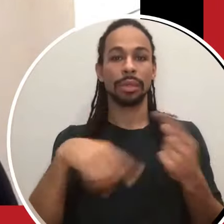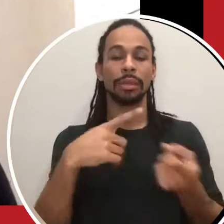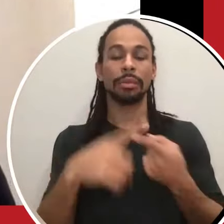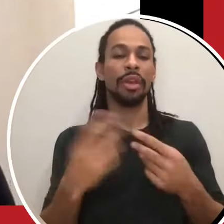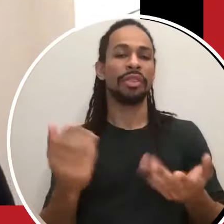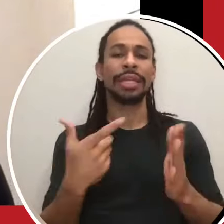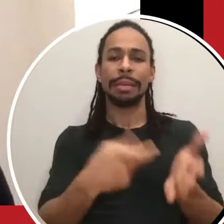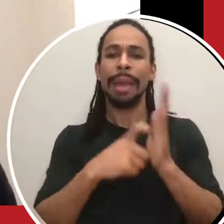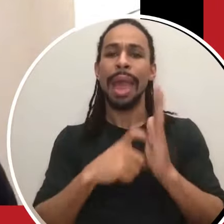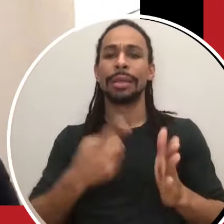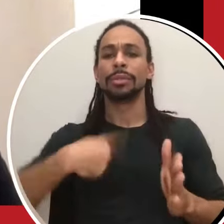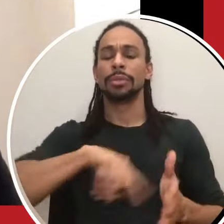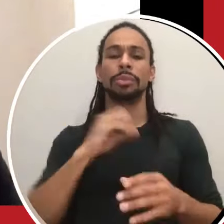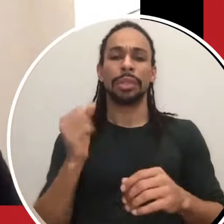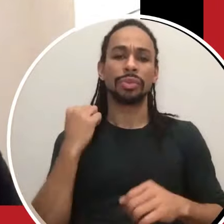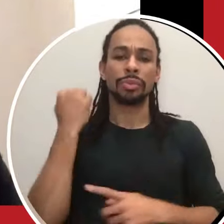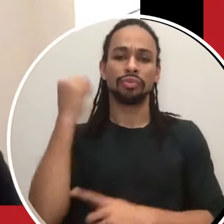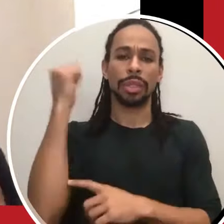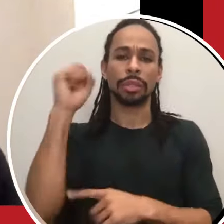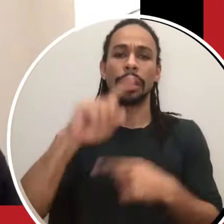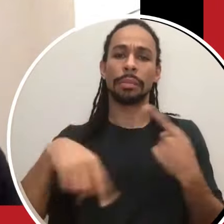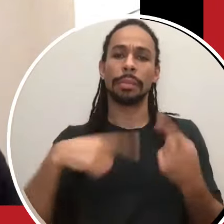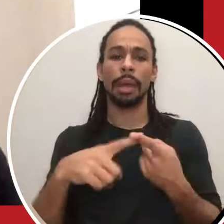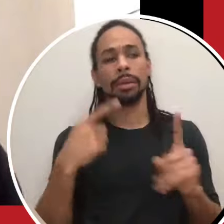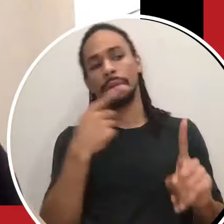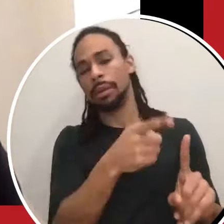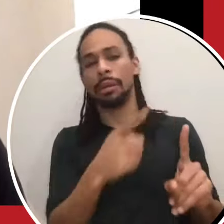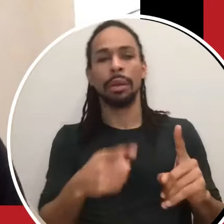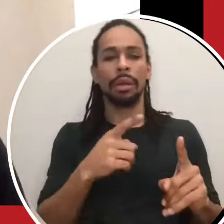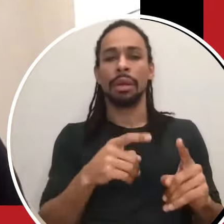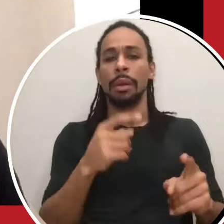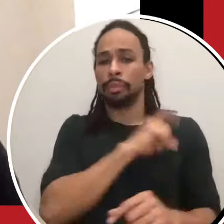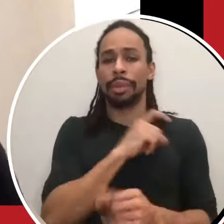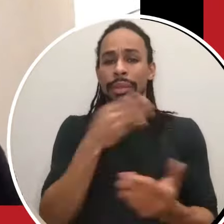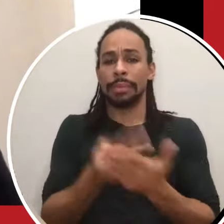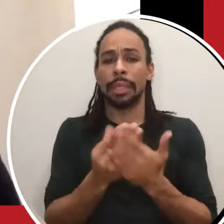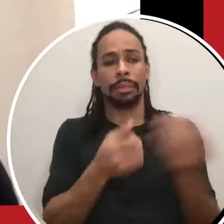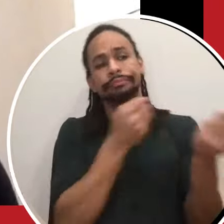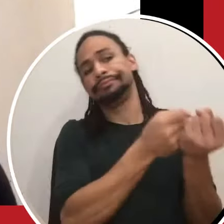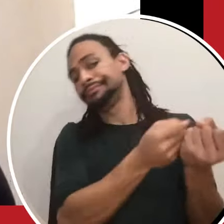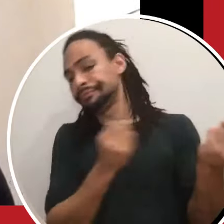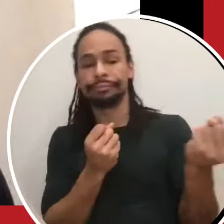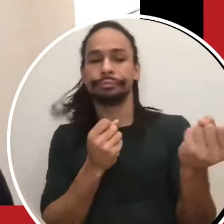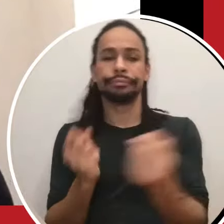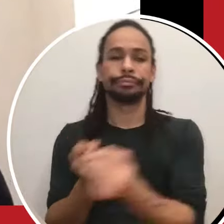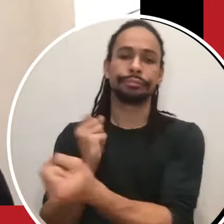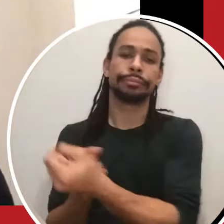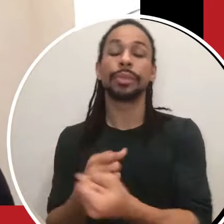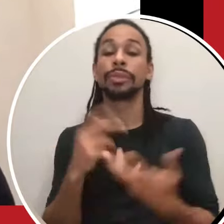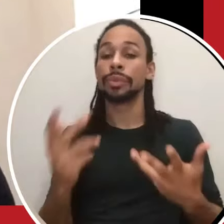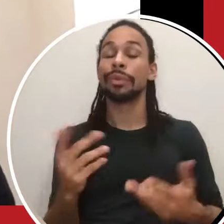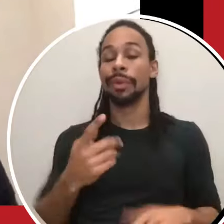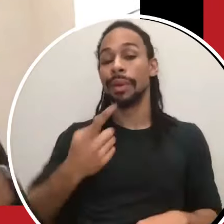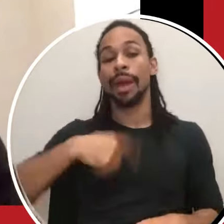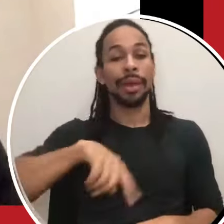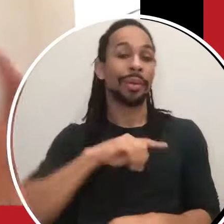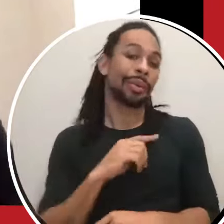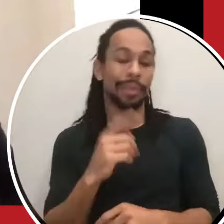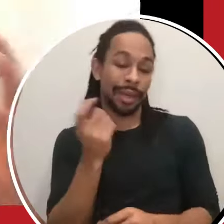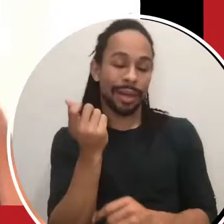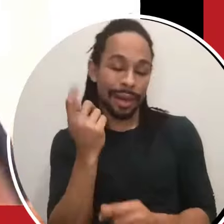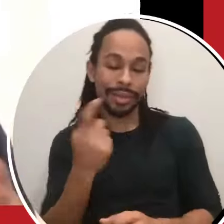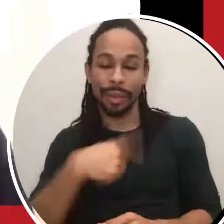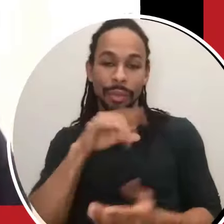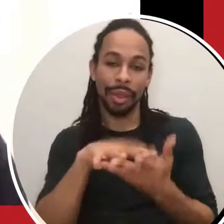defunding police. And what we've learned, because we live in the past, present, and future all at the same time, whether, you know,